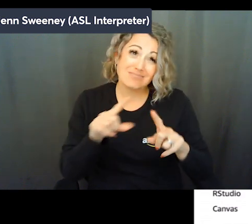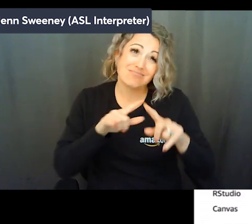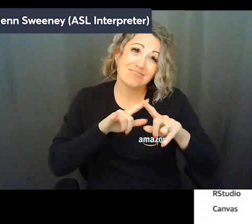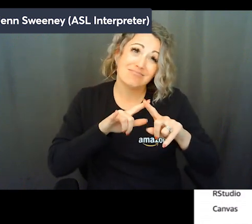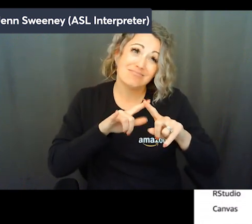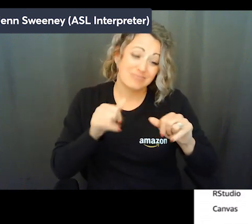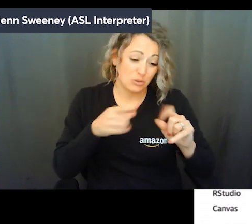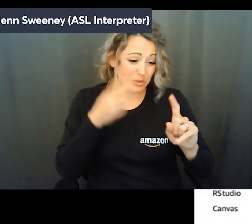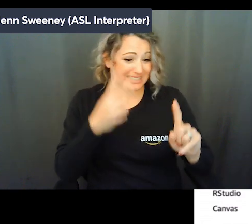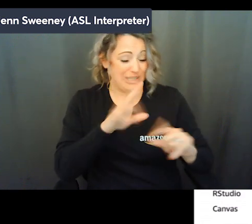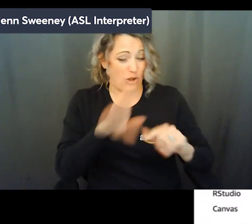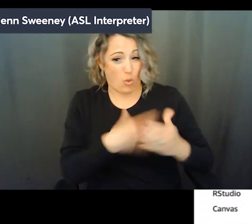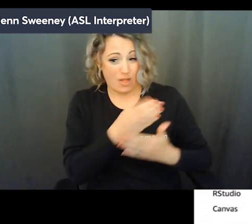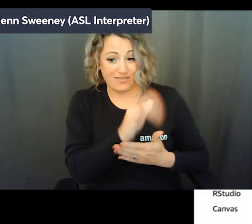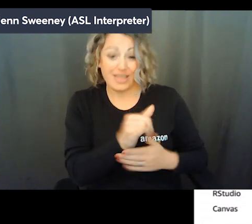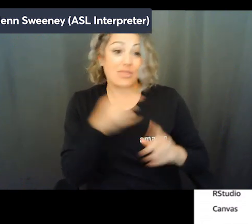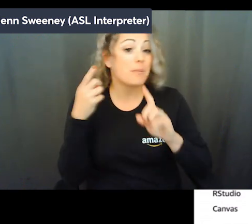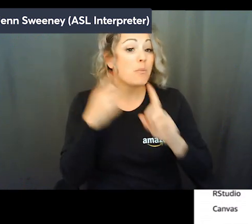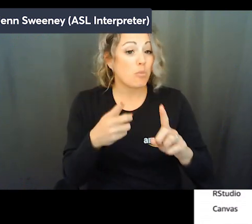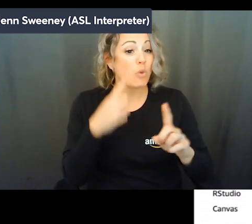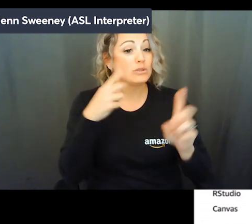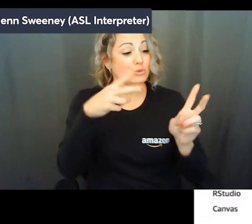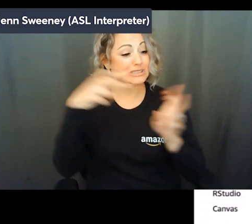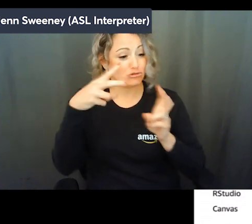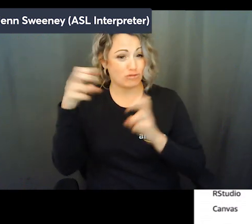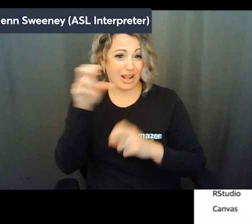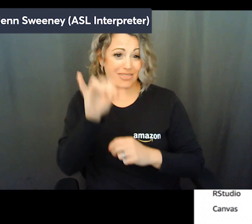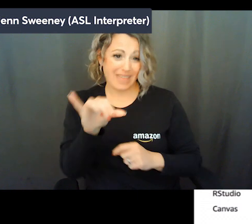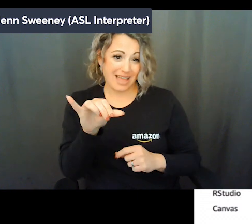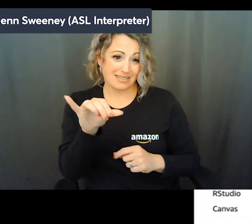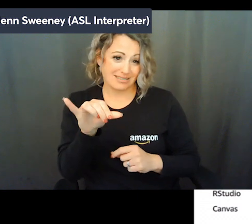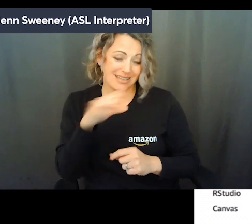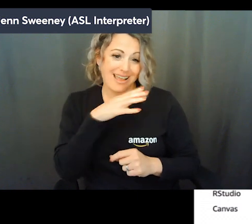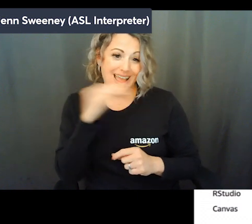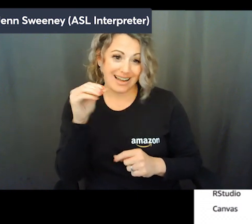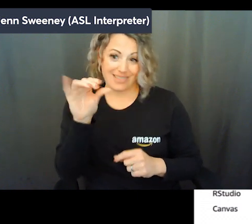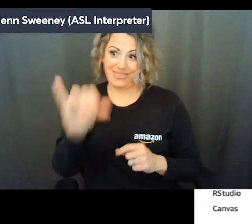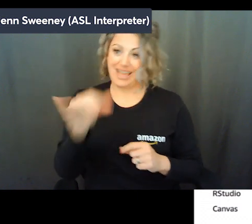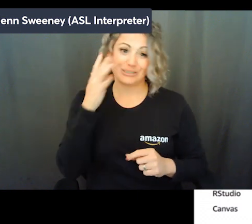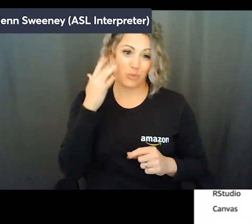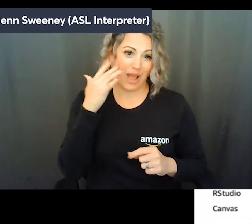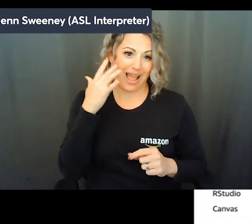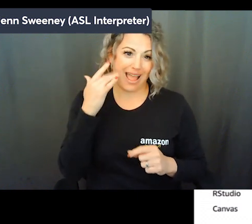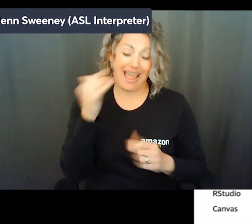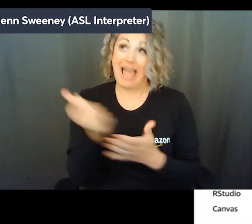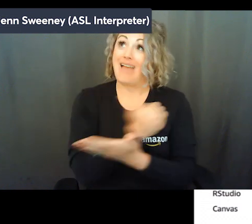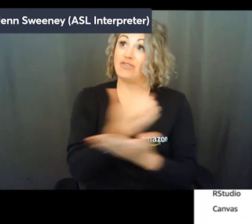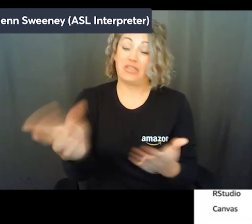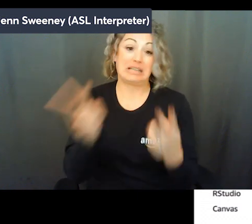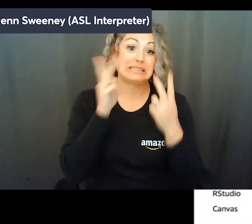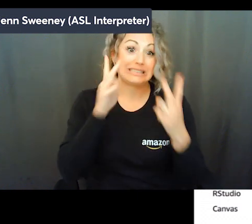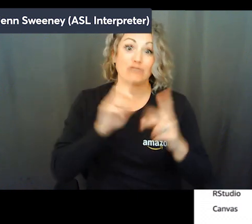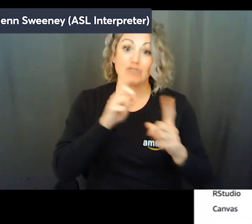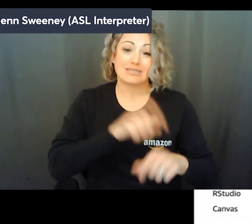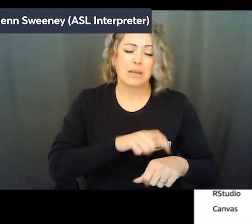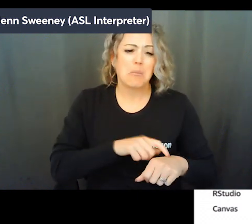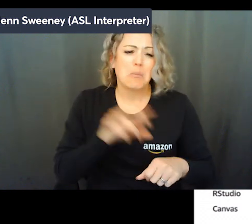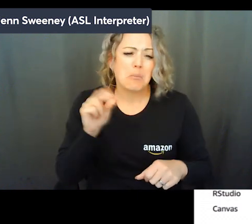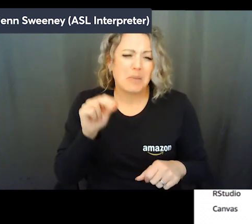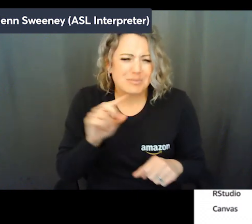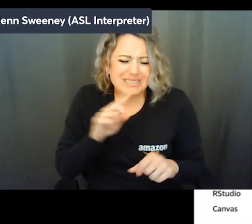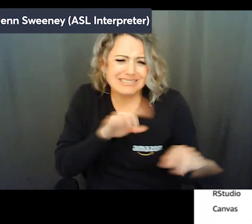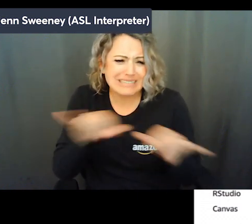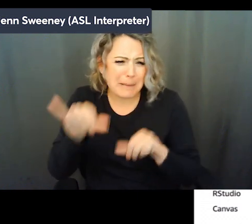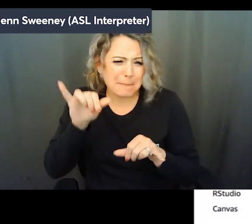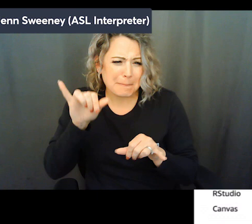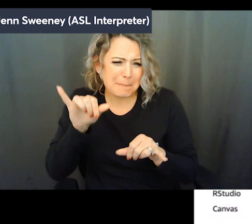Obviously, the whole point was to abstract out some of that infrastructure-related work. And that's why you can't see everything per se. Yeah. Just like in real-time inference, you can't see